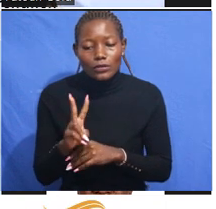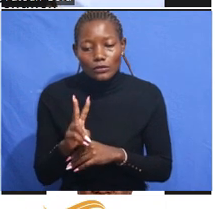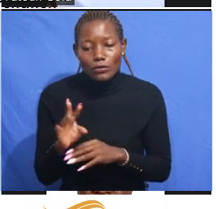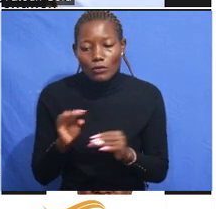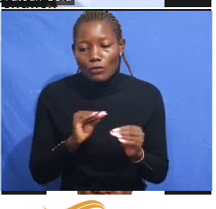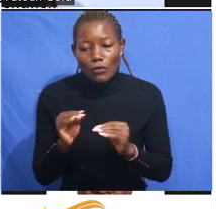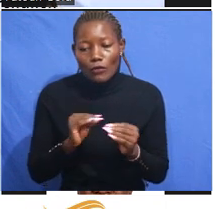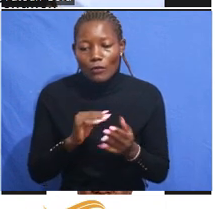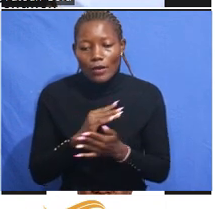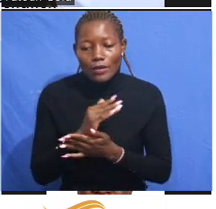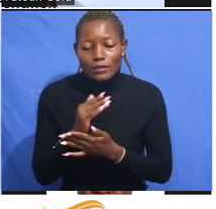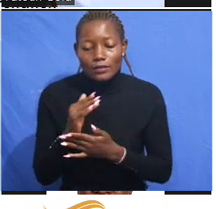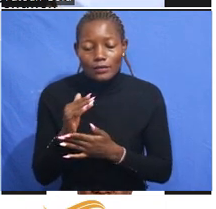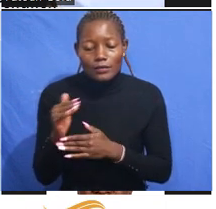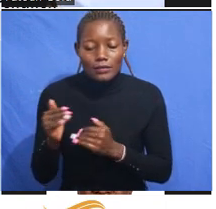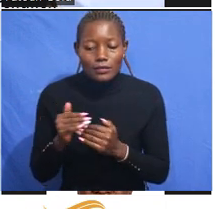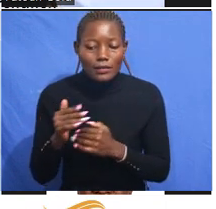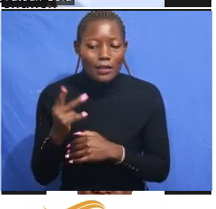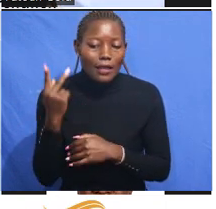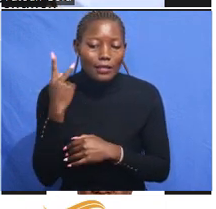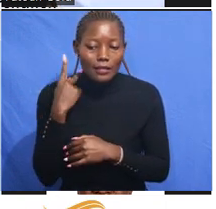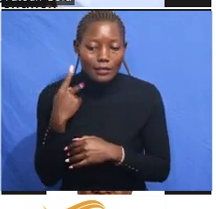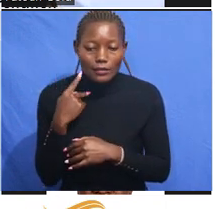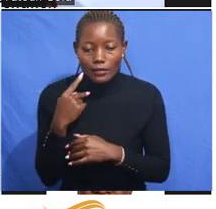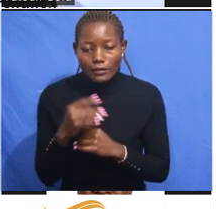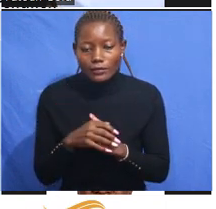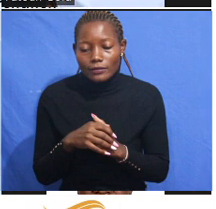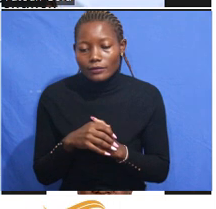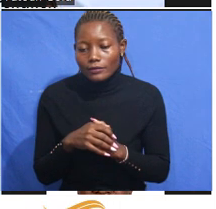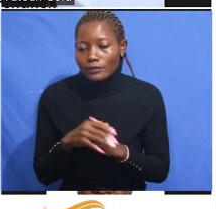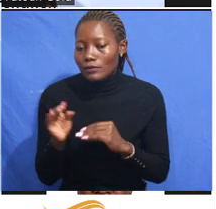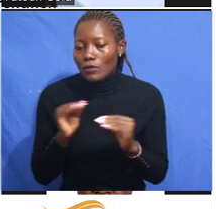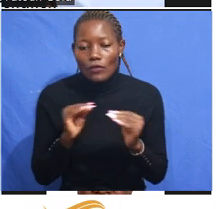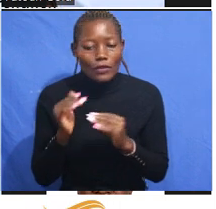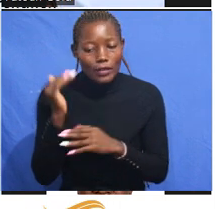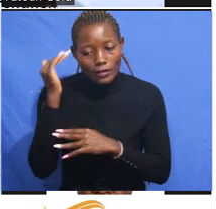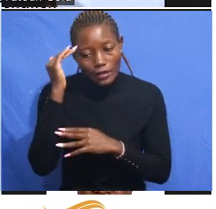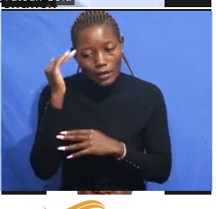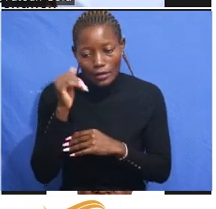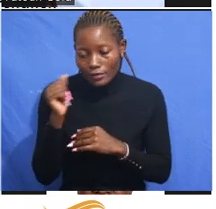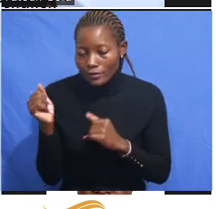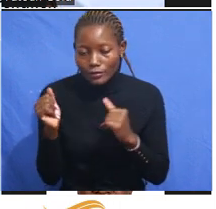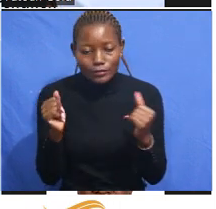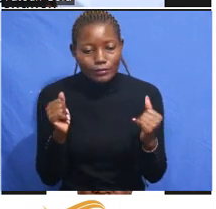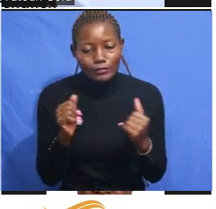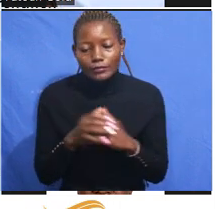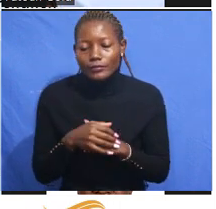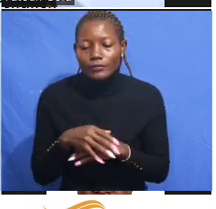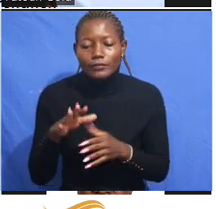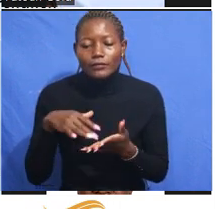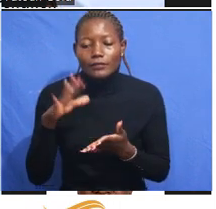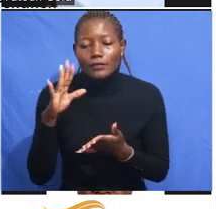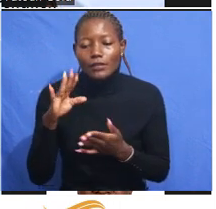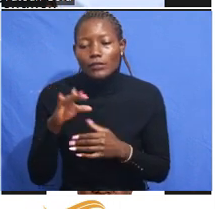neck, nodding and then moving the head sideways. And then, of course, the most common